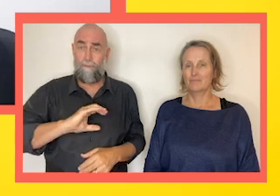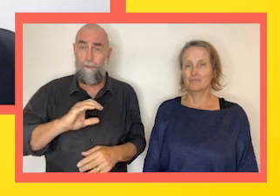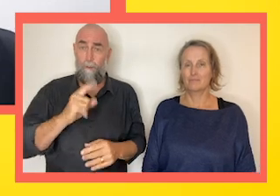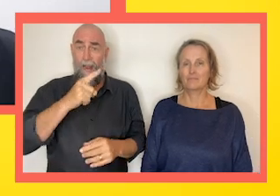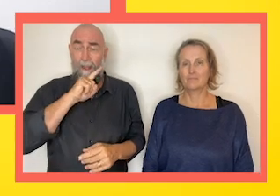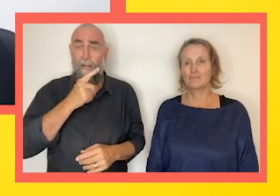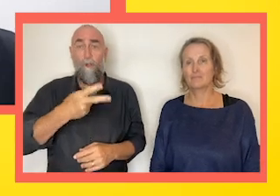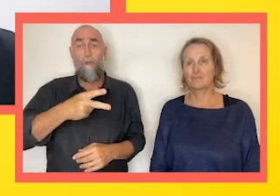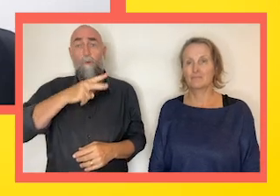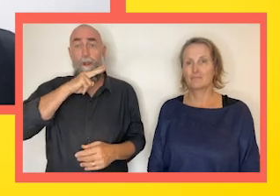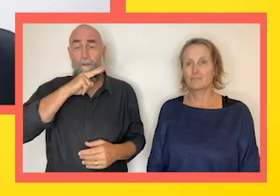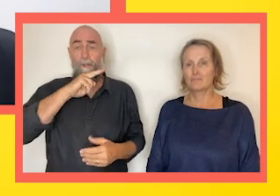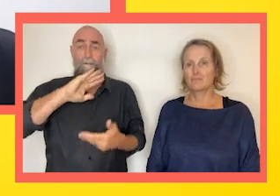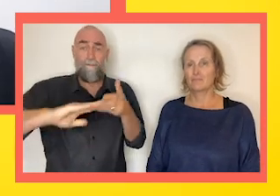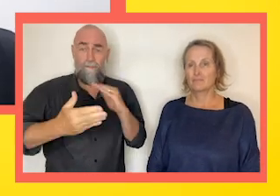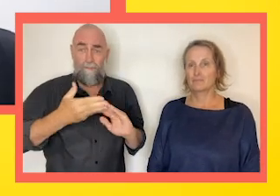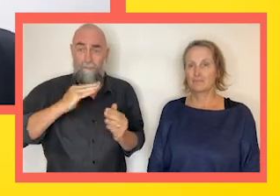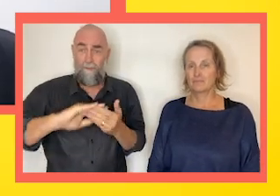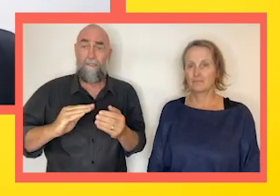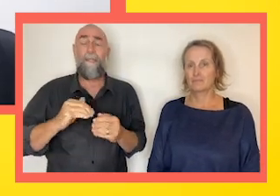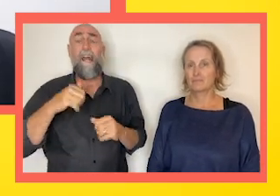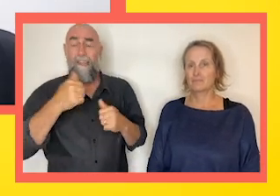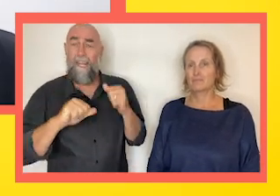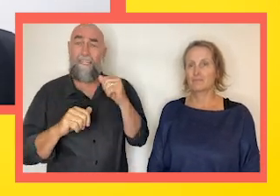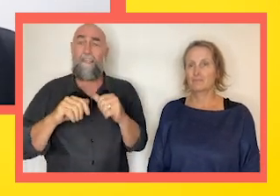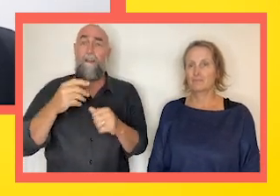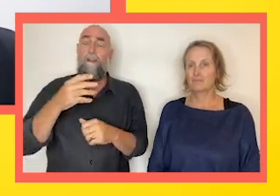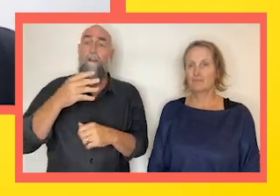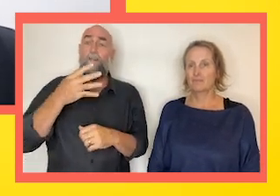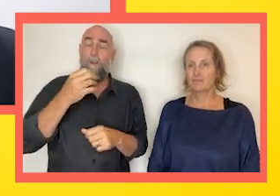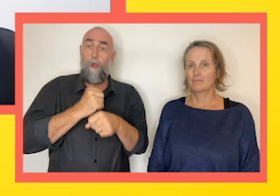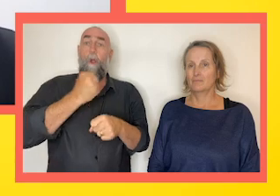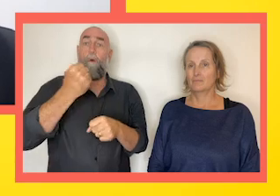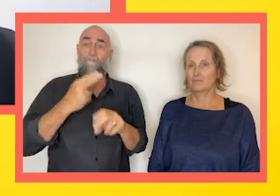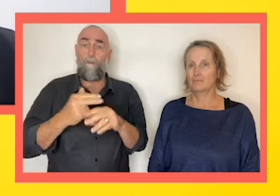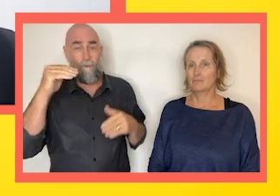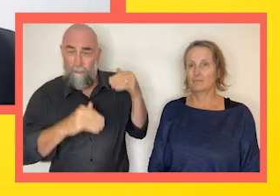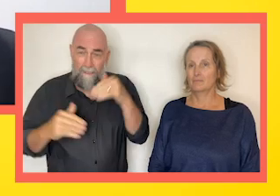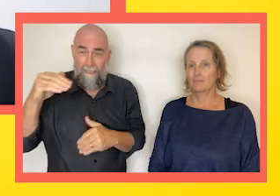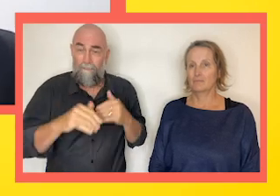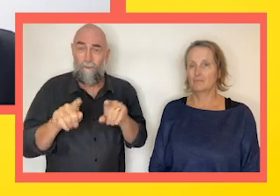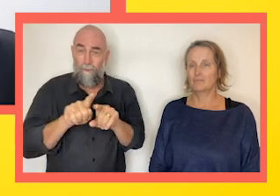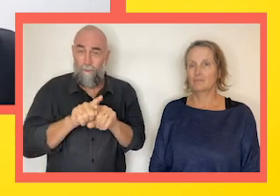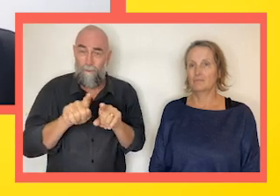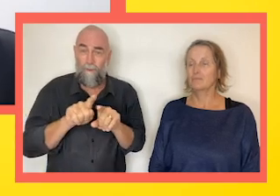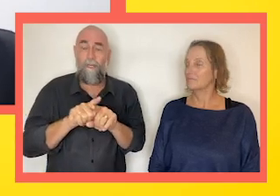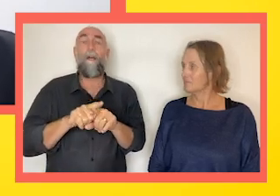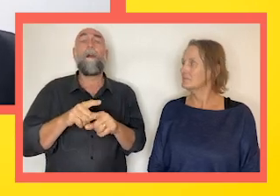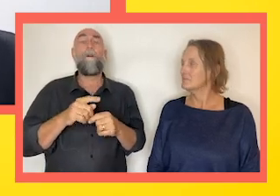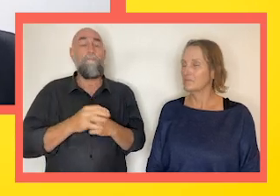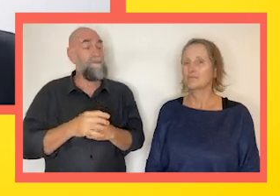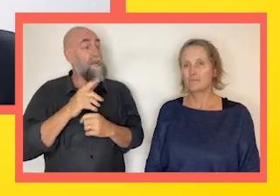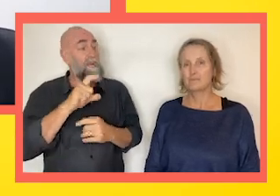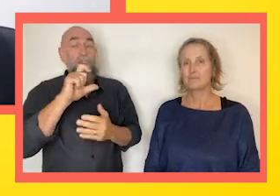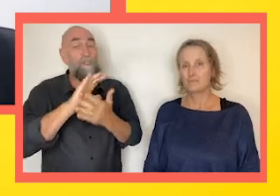in the 200-meter medley, and a gold medal in the 400-meter freestyle. Now, Chad, Tim's actually,